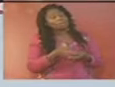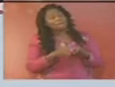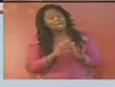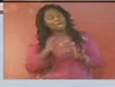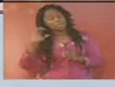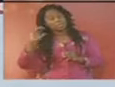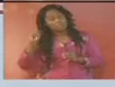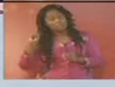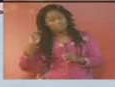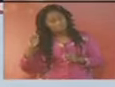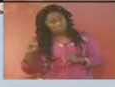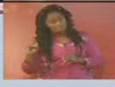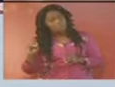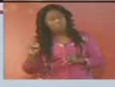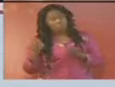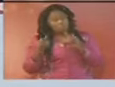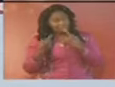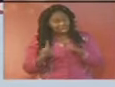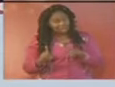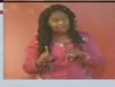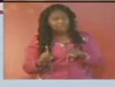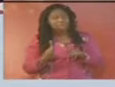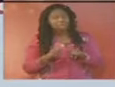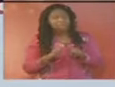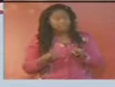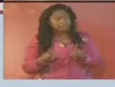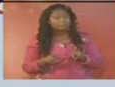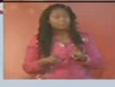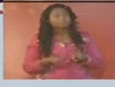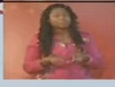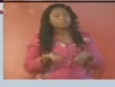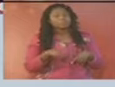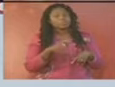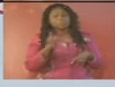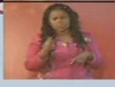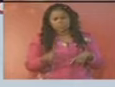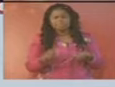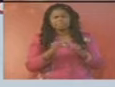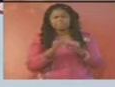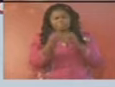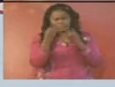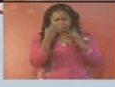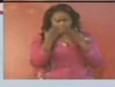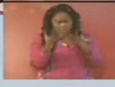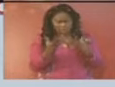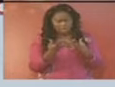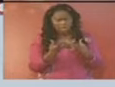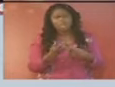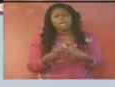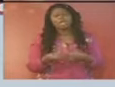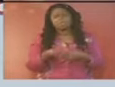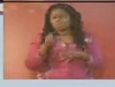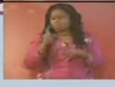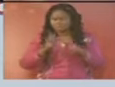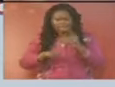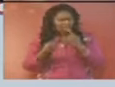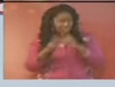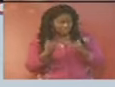And we will try to do that if my COPCOM persons can contact the chief executive officer to give you an answer. Thank you very much.